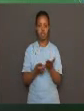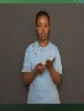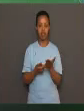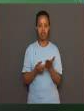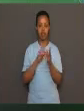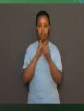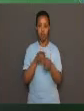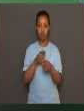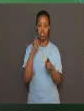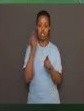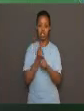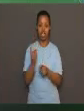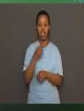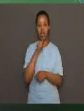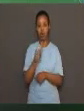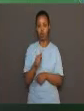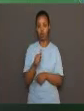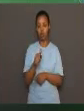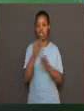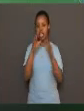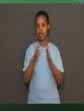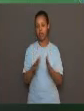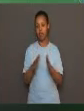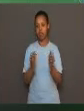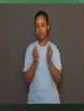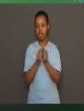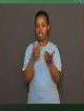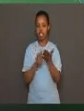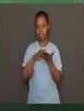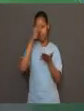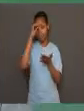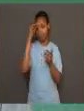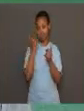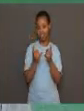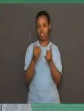answers are right, please check with teacher at the end of this lesson.